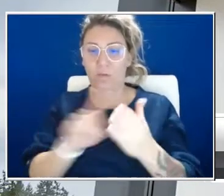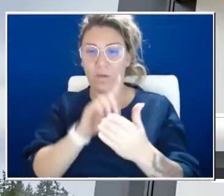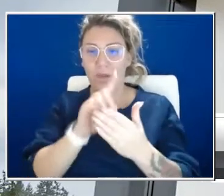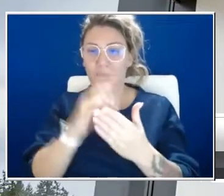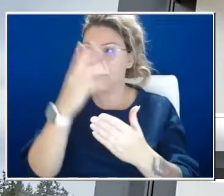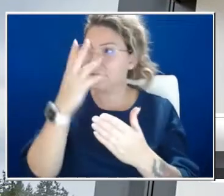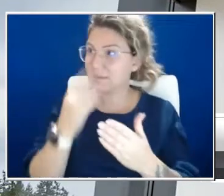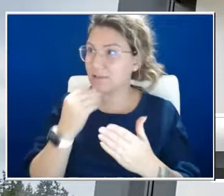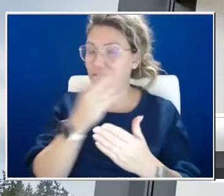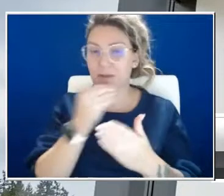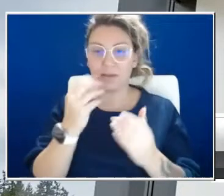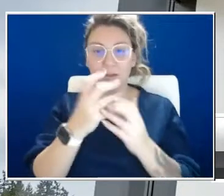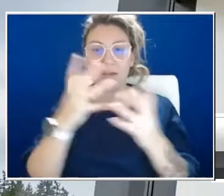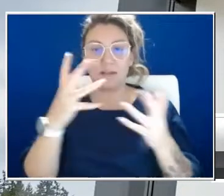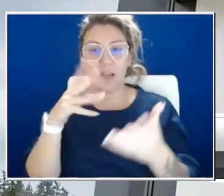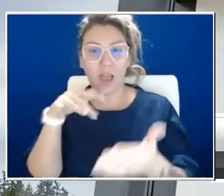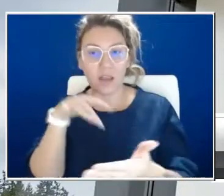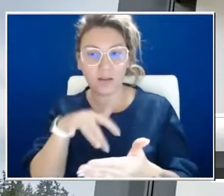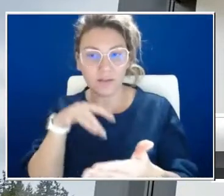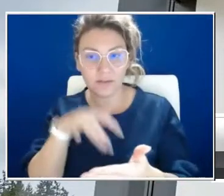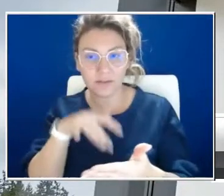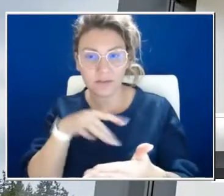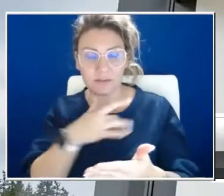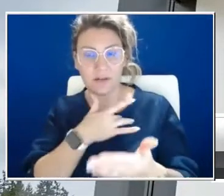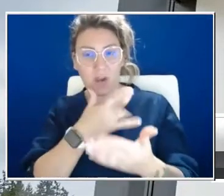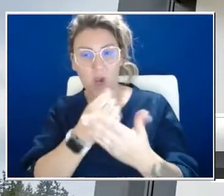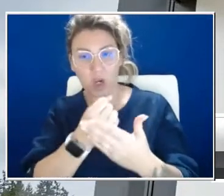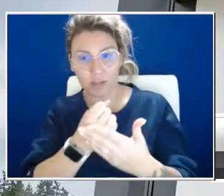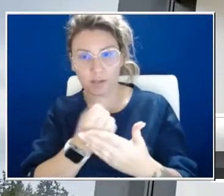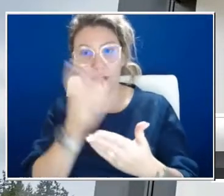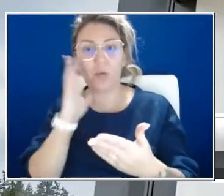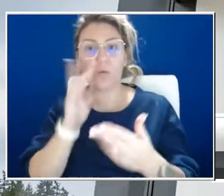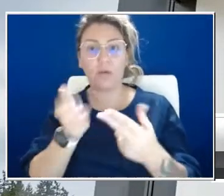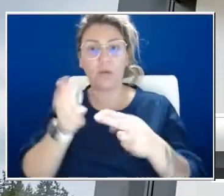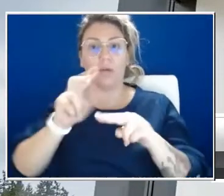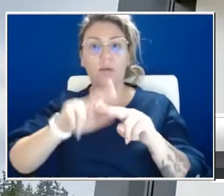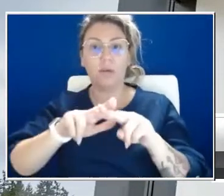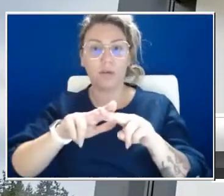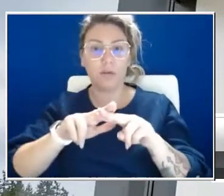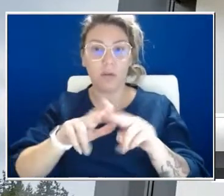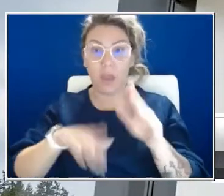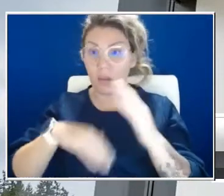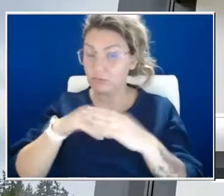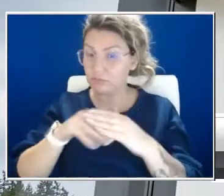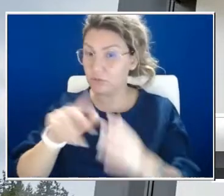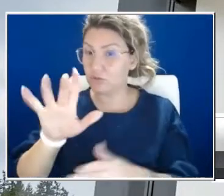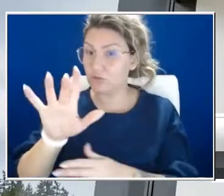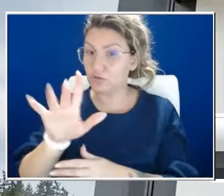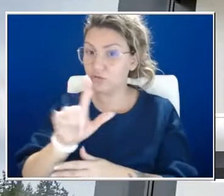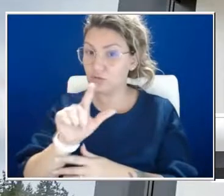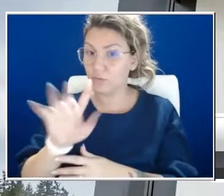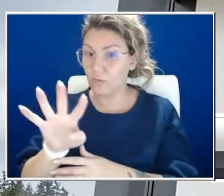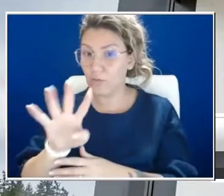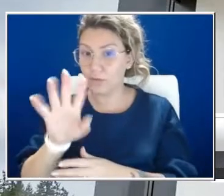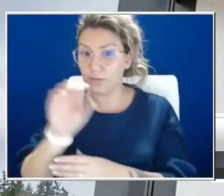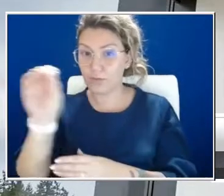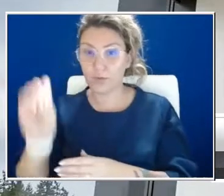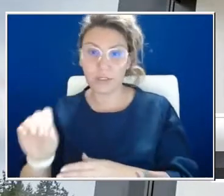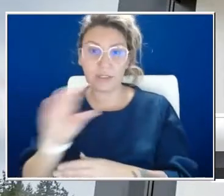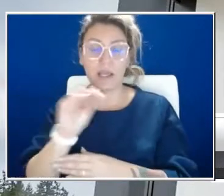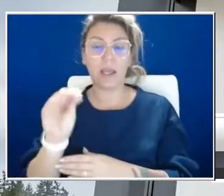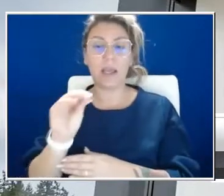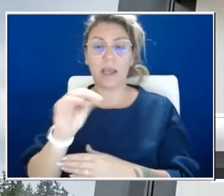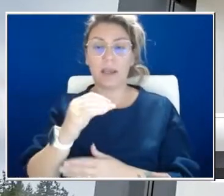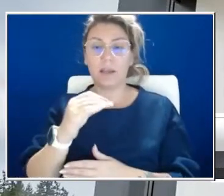lot of studies have shown that the incidence of heart attack goes up, in some cases up to 24%. Incidence of stroke can go up